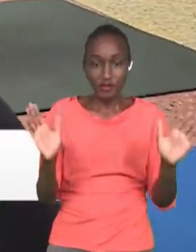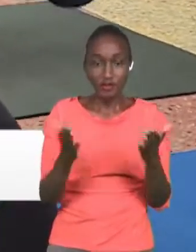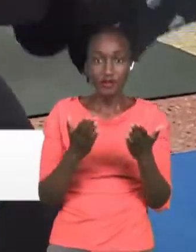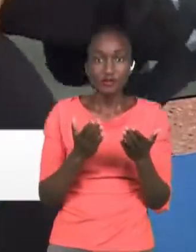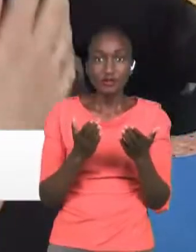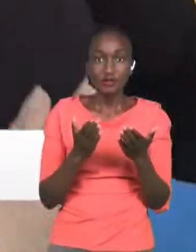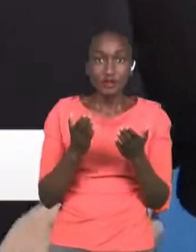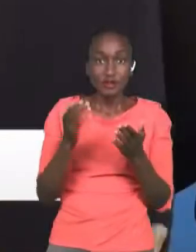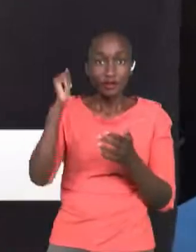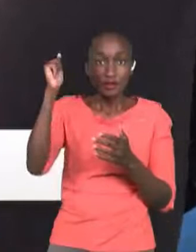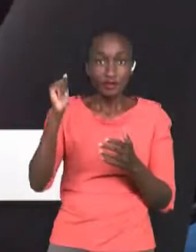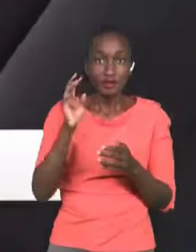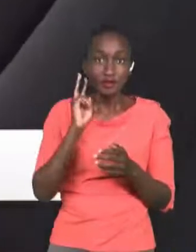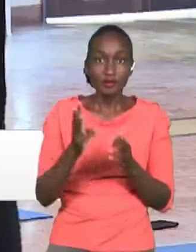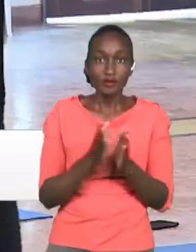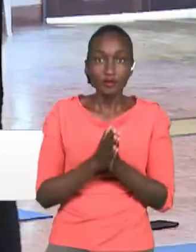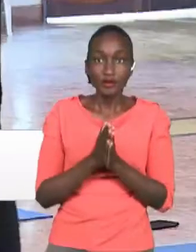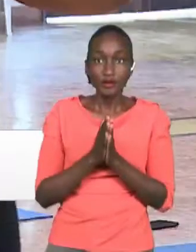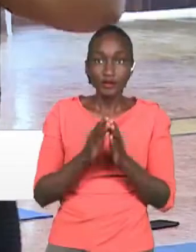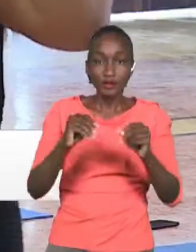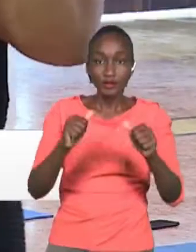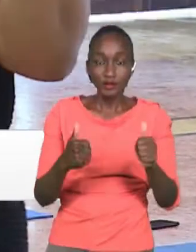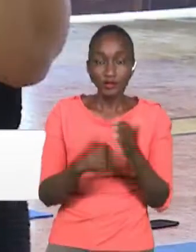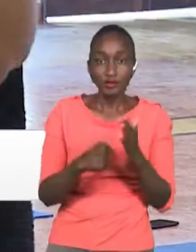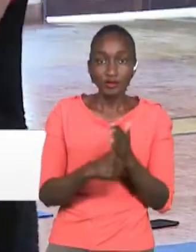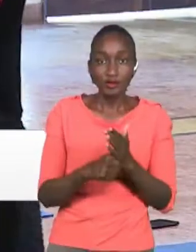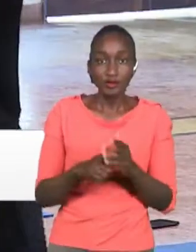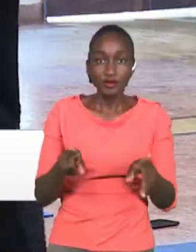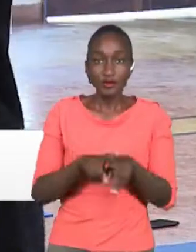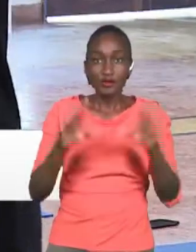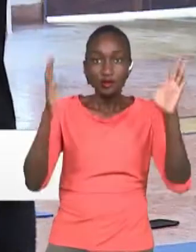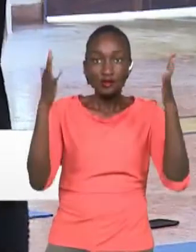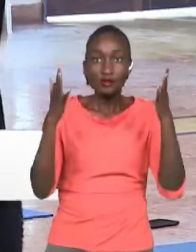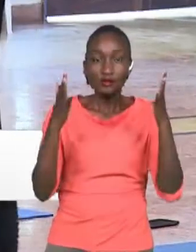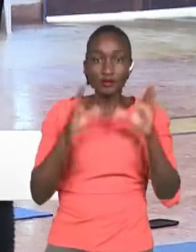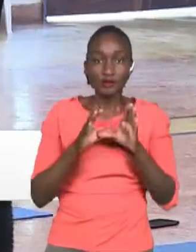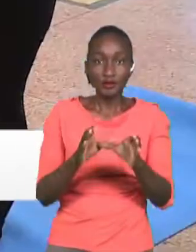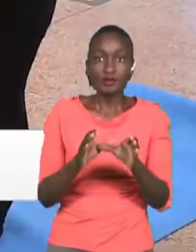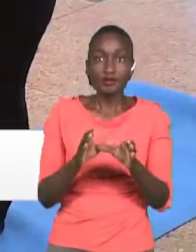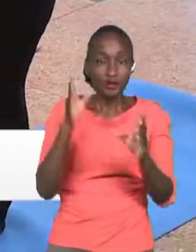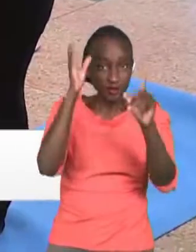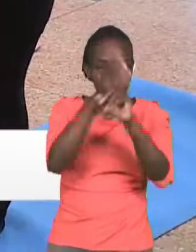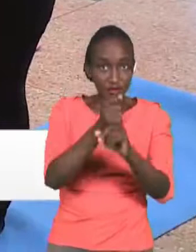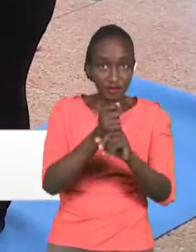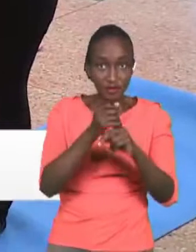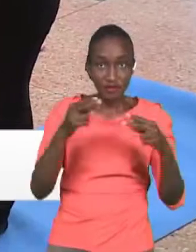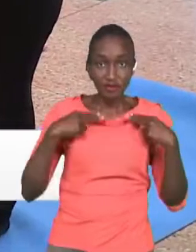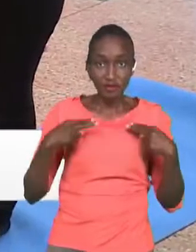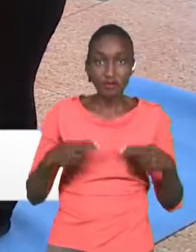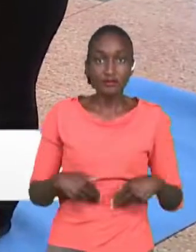political will and resources to address global problems, and to celebrate and reinforce achievements of